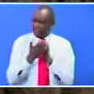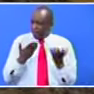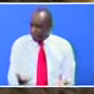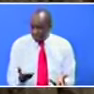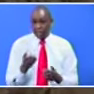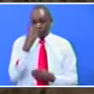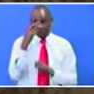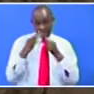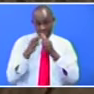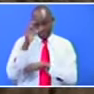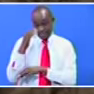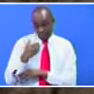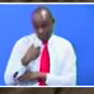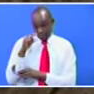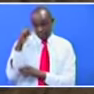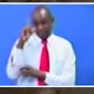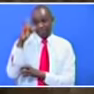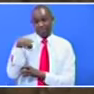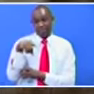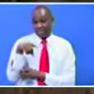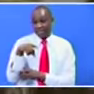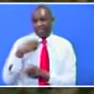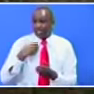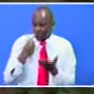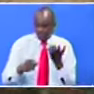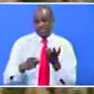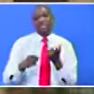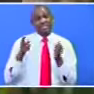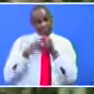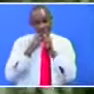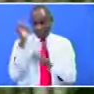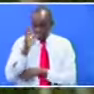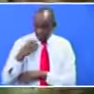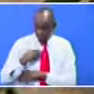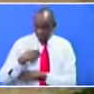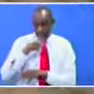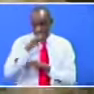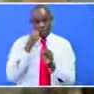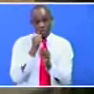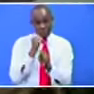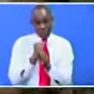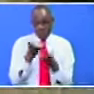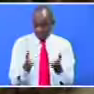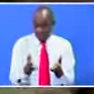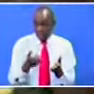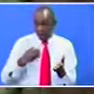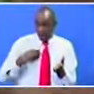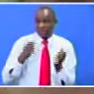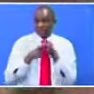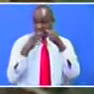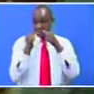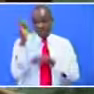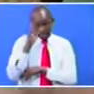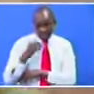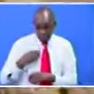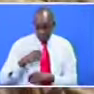approximately 28% of the GDP, employs 75% of the national labor force, and accounts for